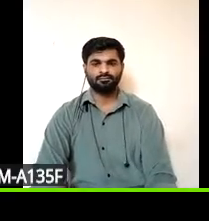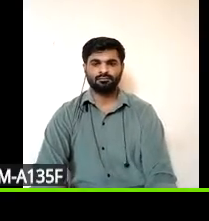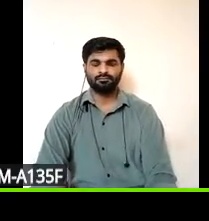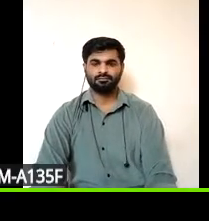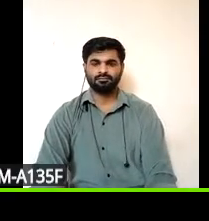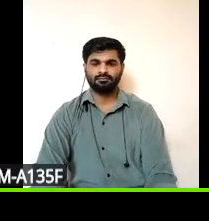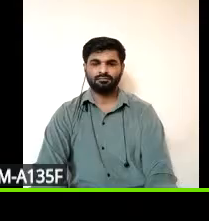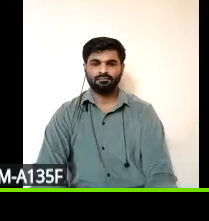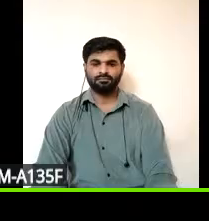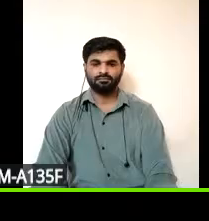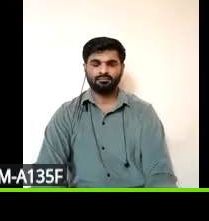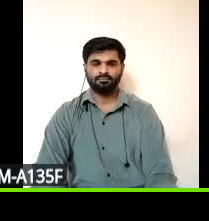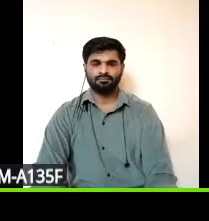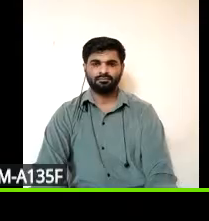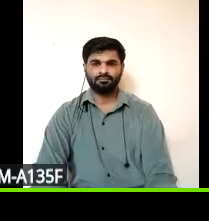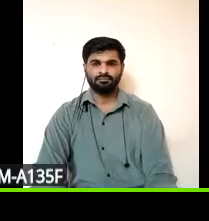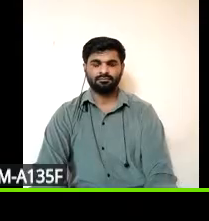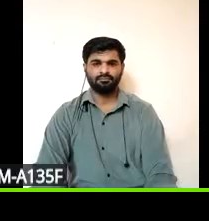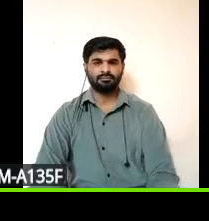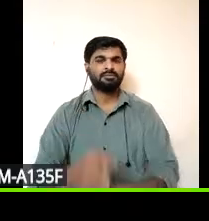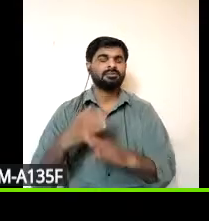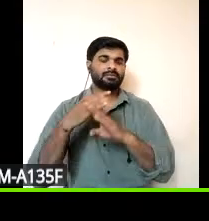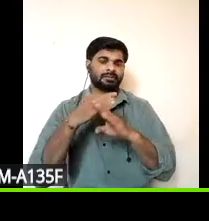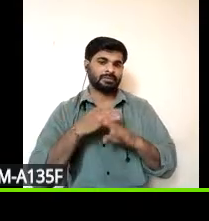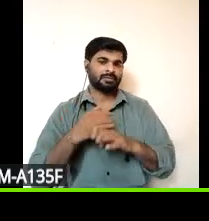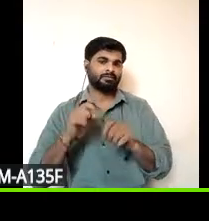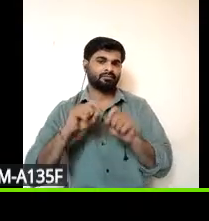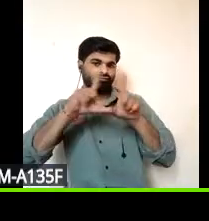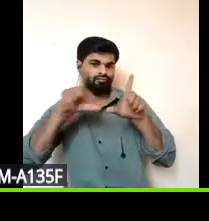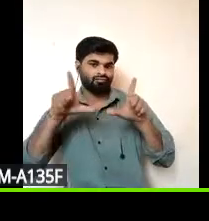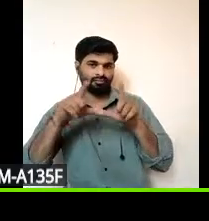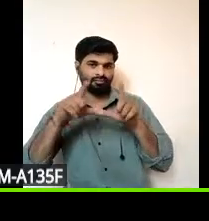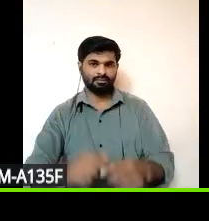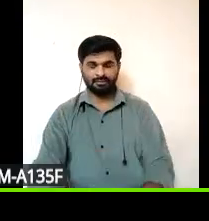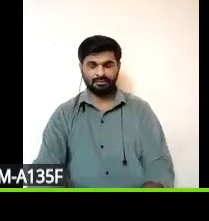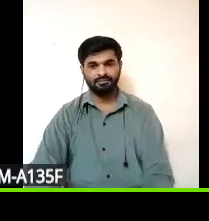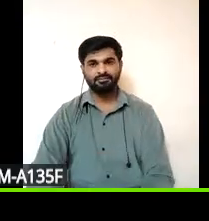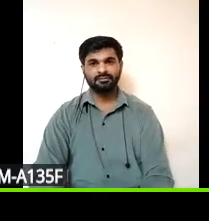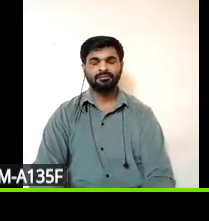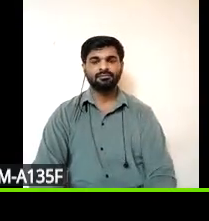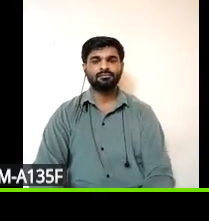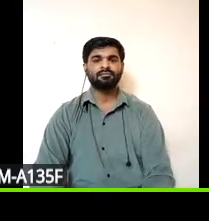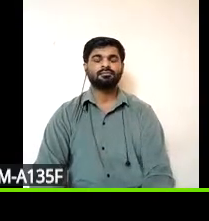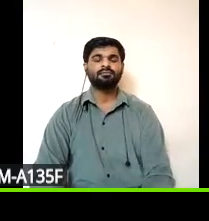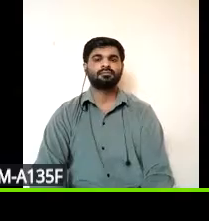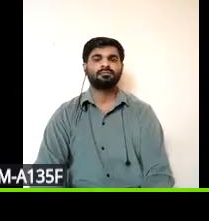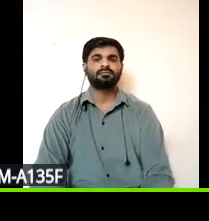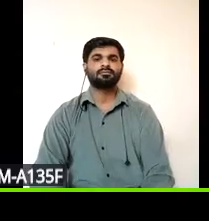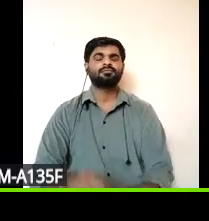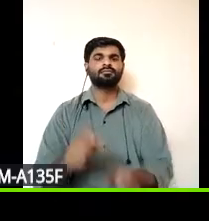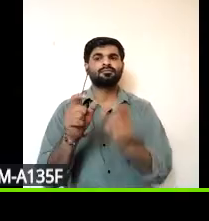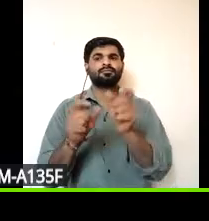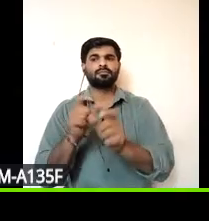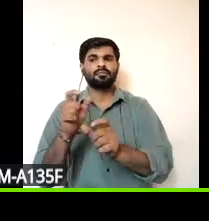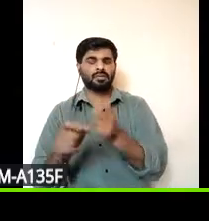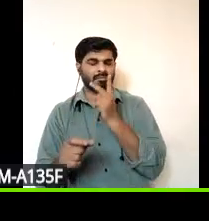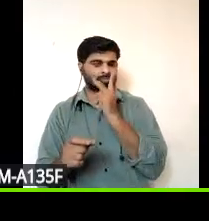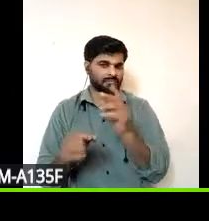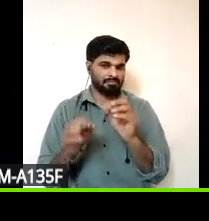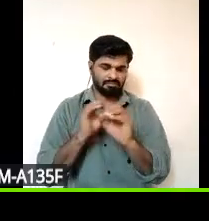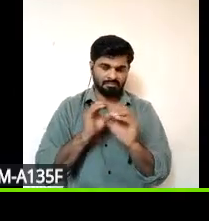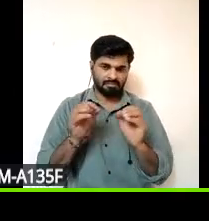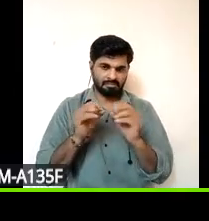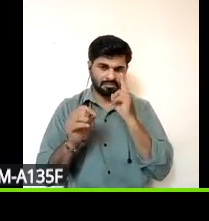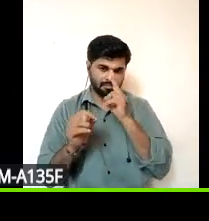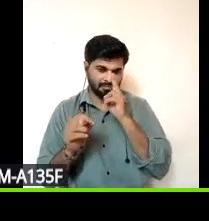Yeah, Pratik, if you can share the screen. I'll do it. I'll do it. I'll do it. Yeah. I'll anyways narrate for people who can't see it, but for people